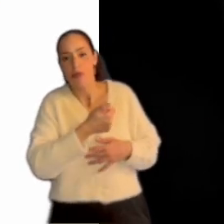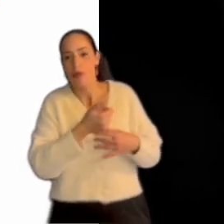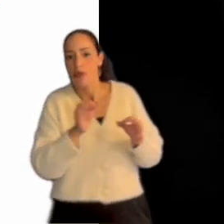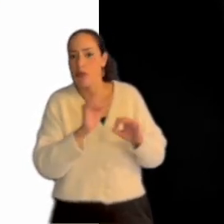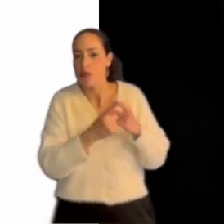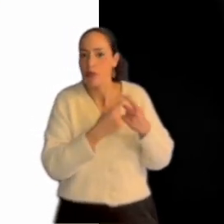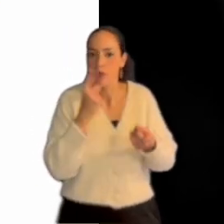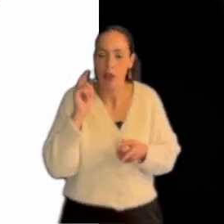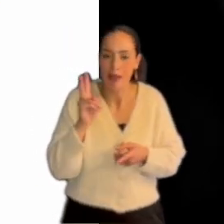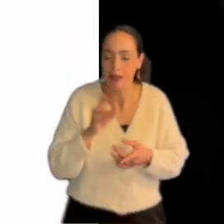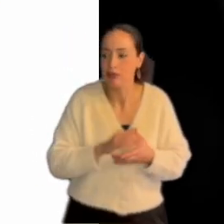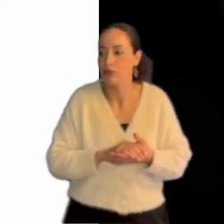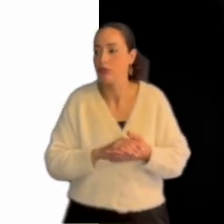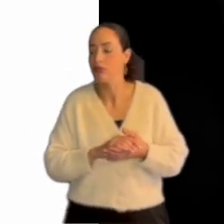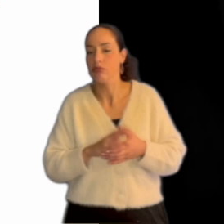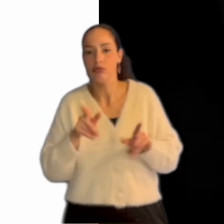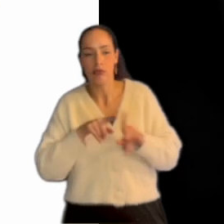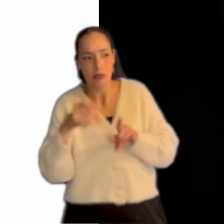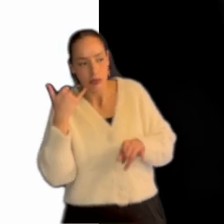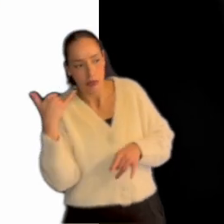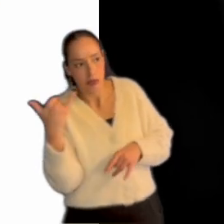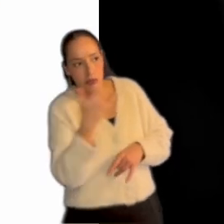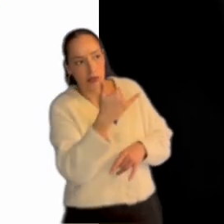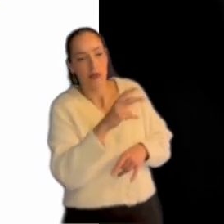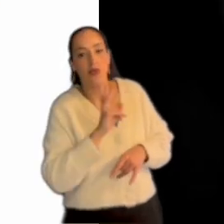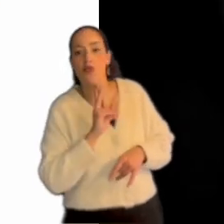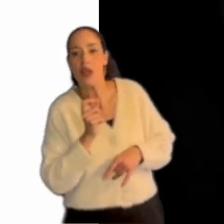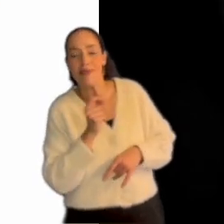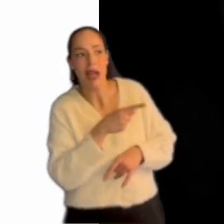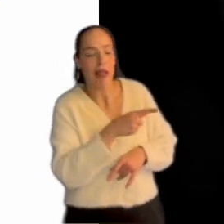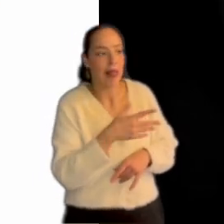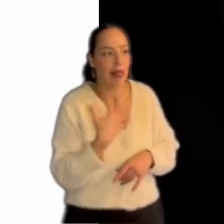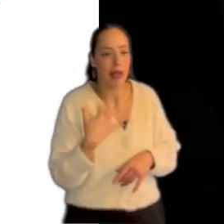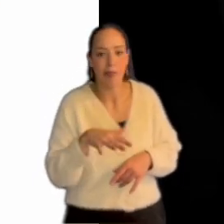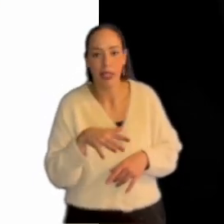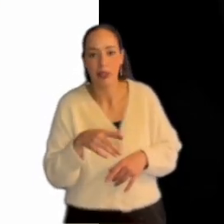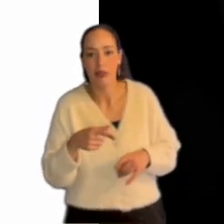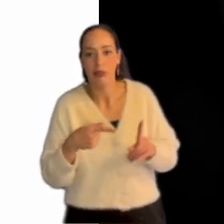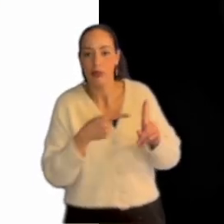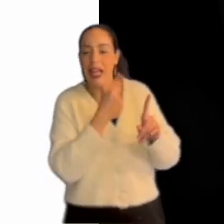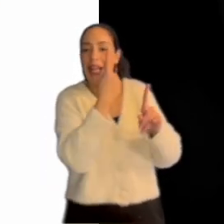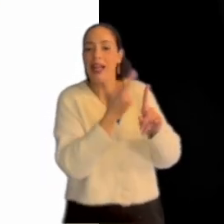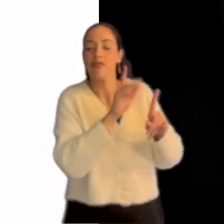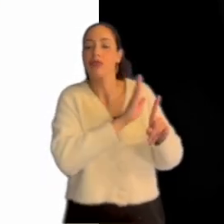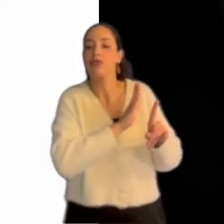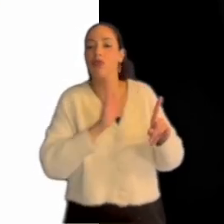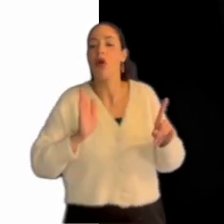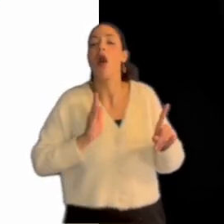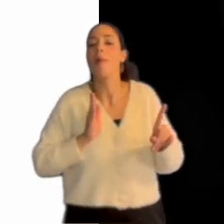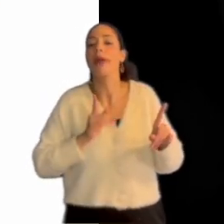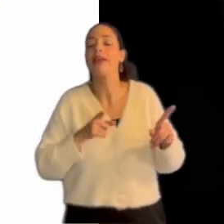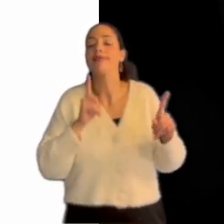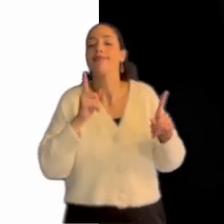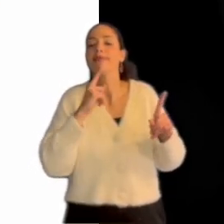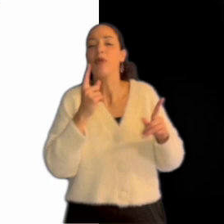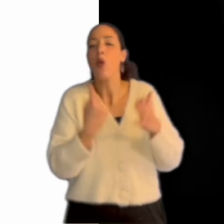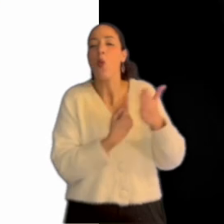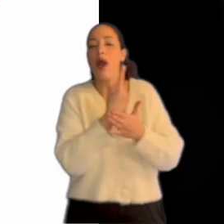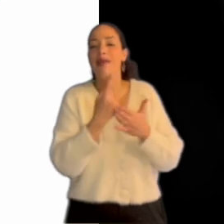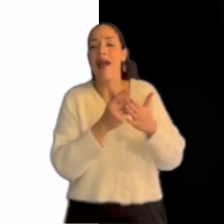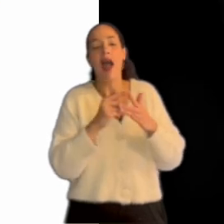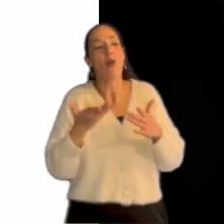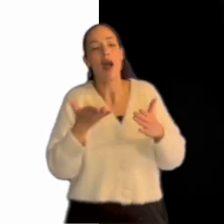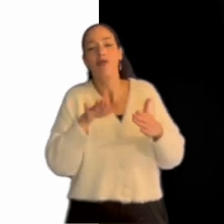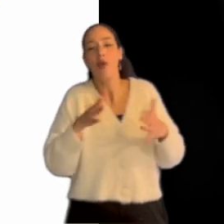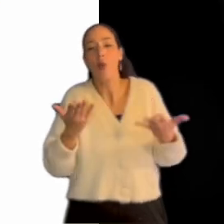voicemail. He was a serving army officer based a little over an hour away from where I lived. I sent a message to one of his university friends, also